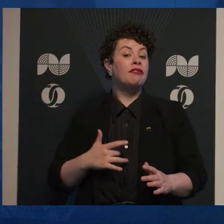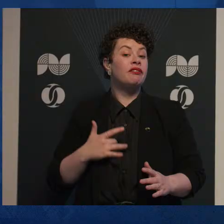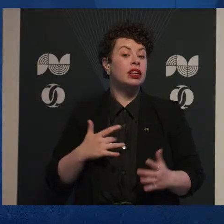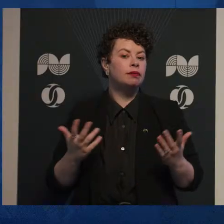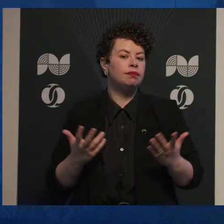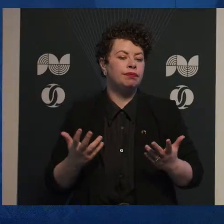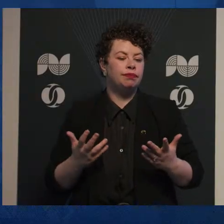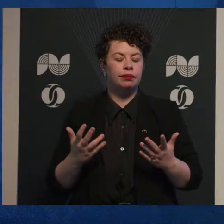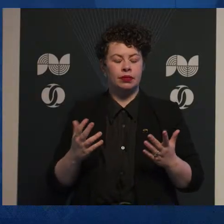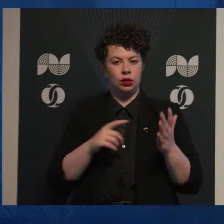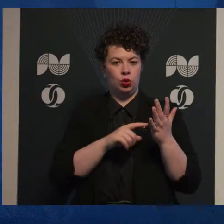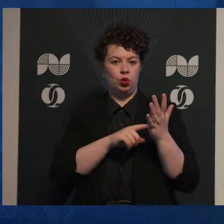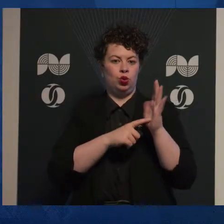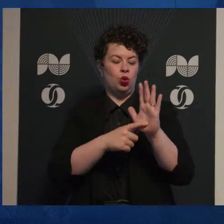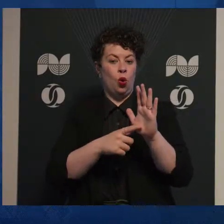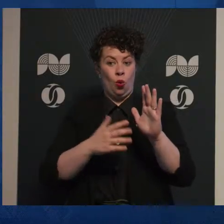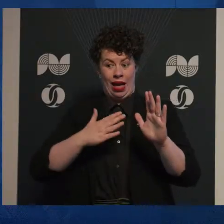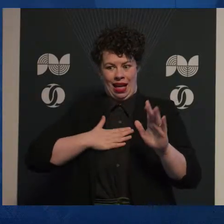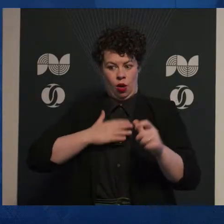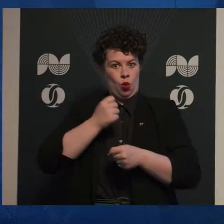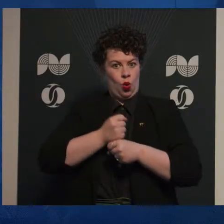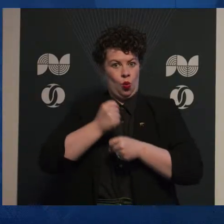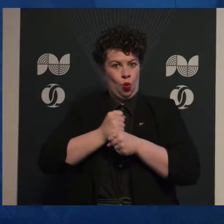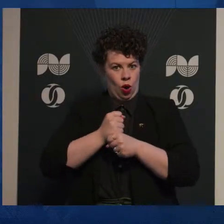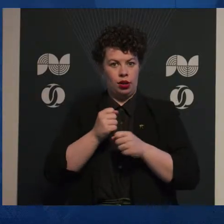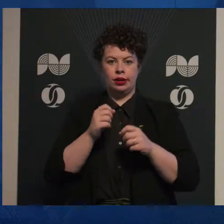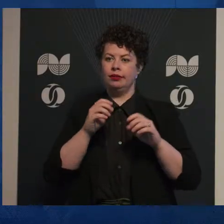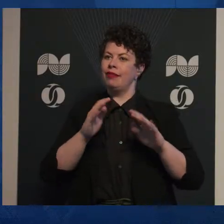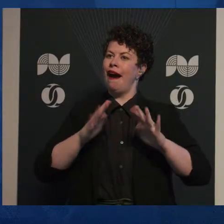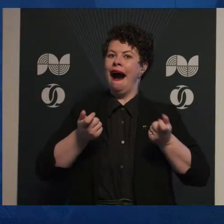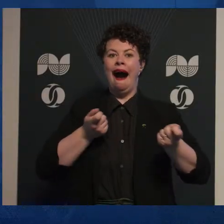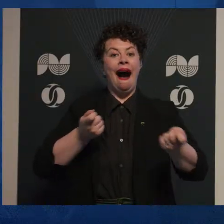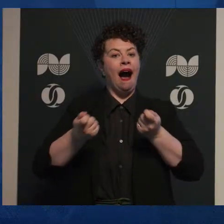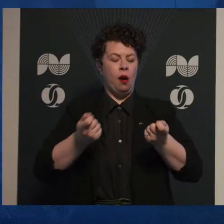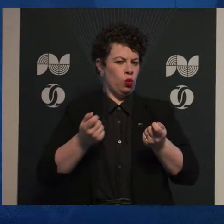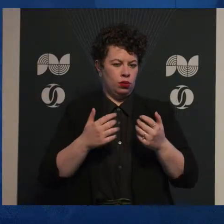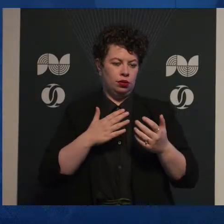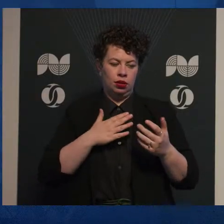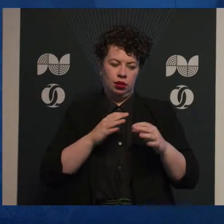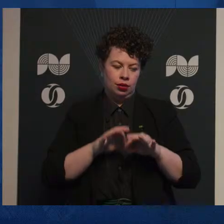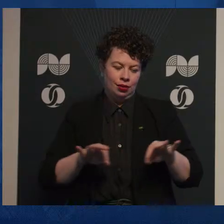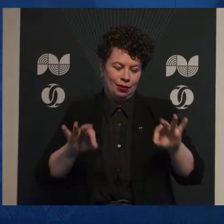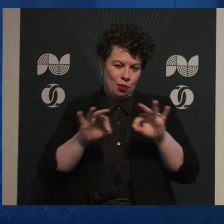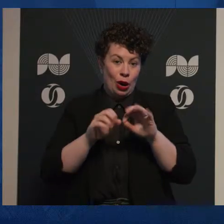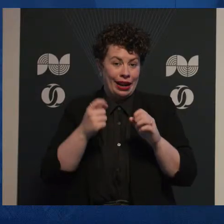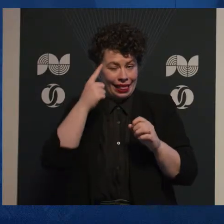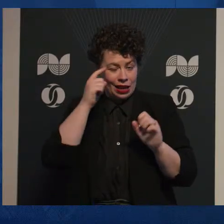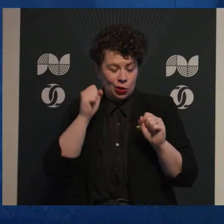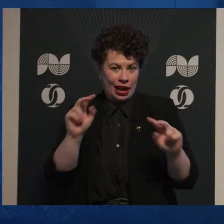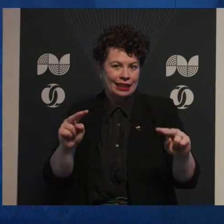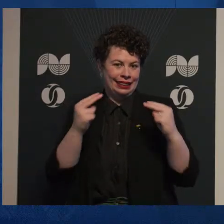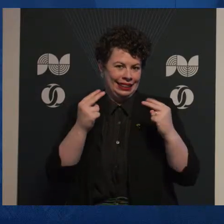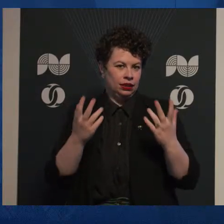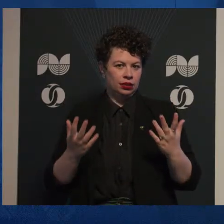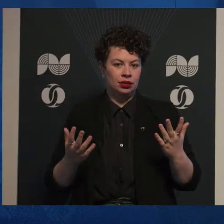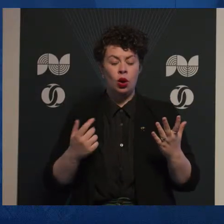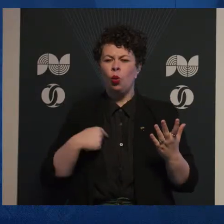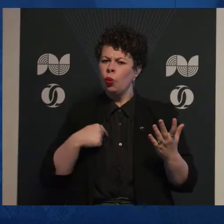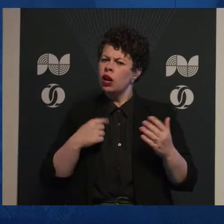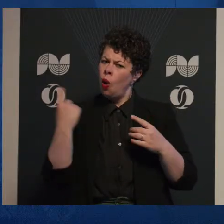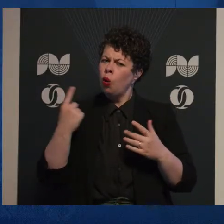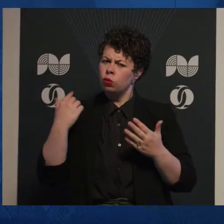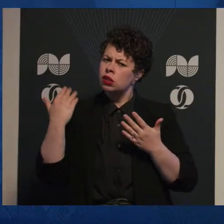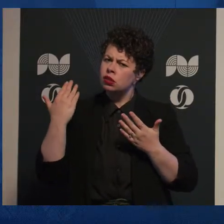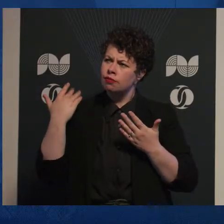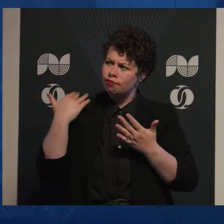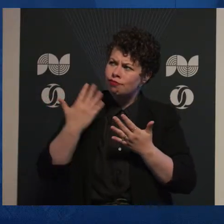demonstrates the importance of the work that we do on governance. Now, the EBRD has always been involved in terms of governance, but we are defining it